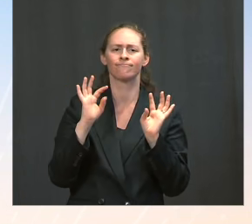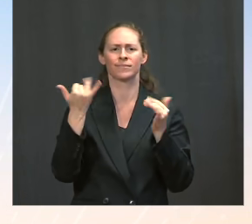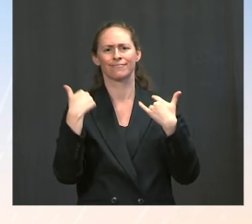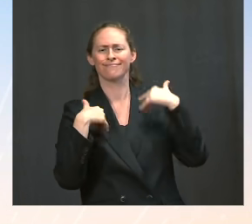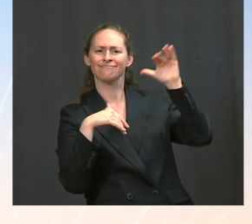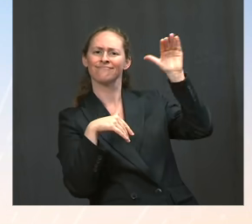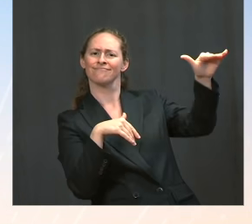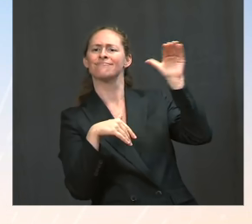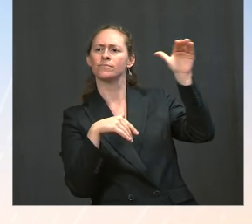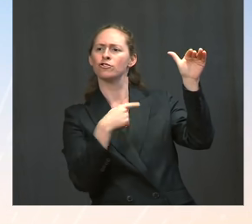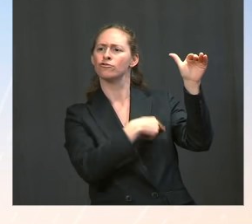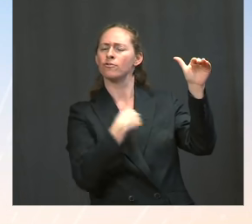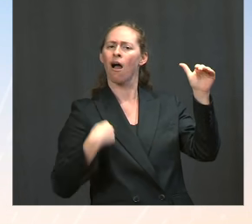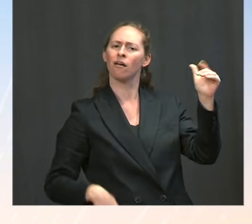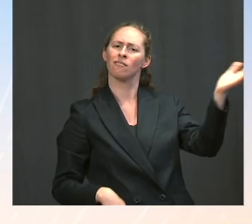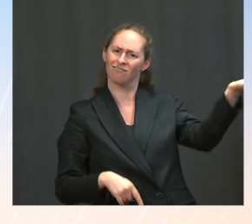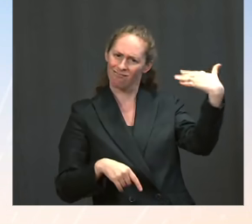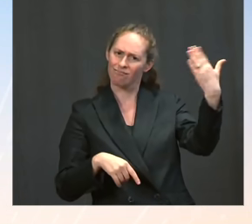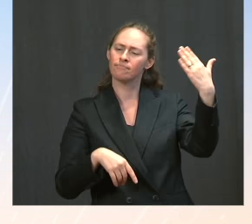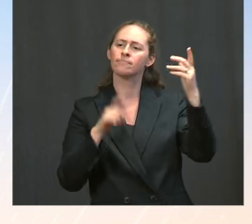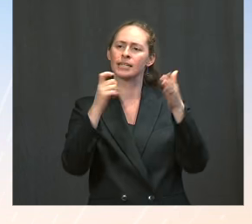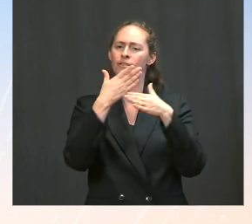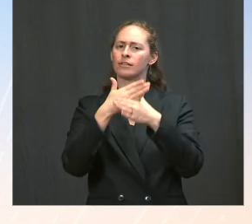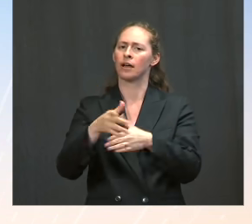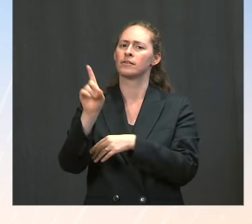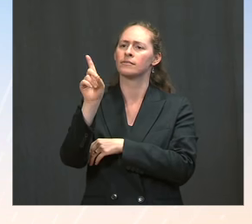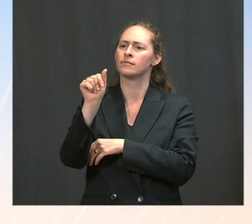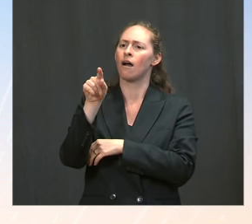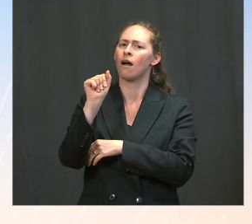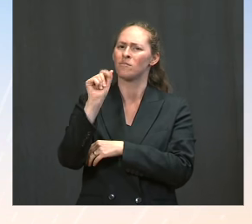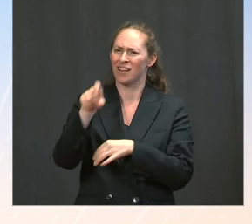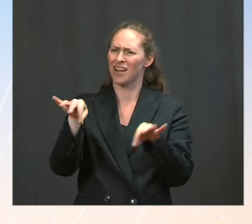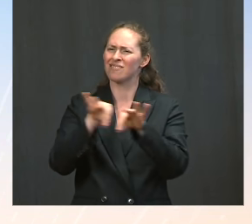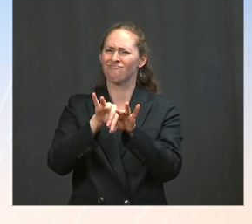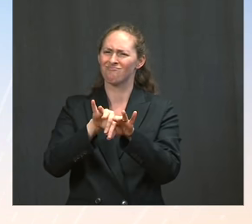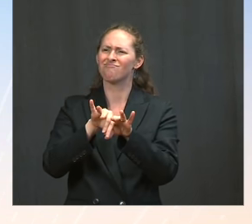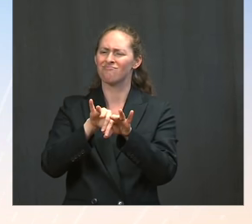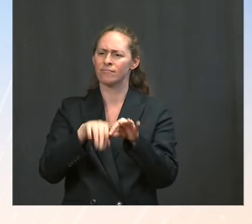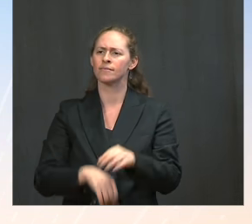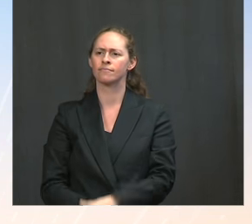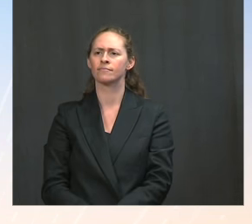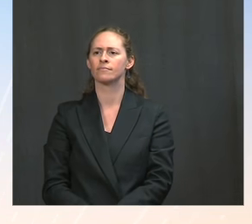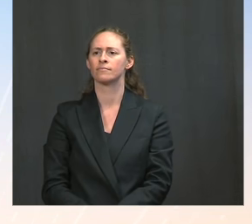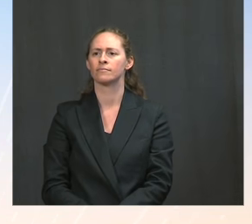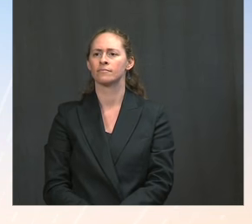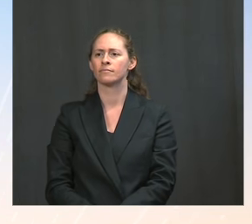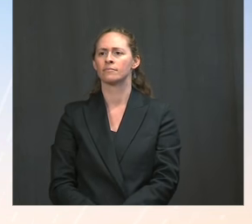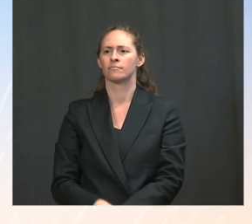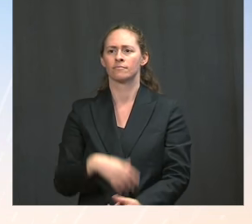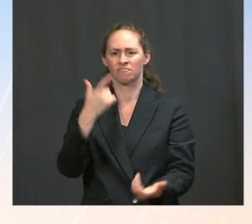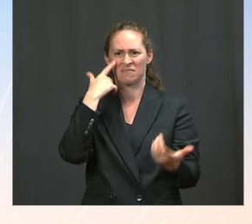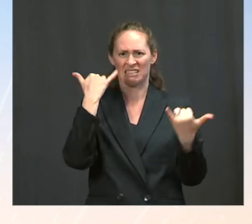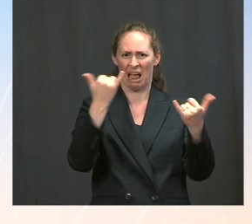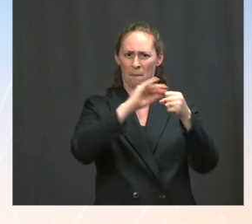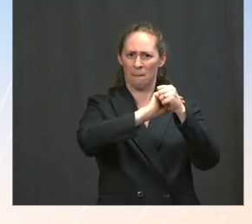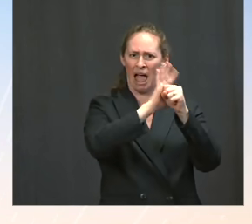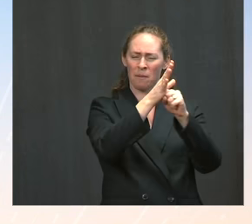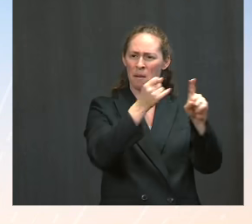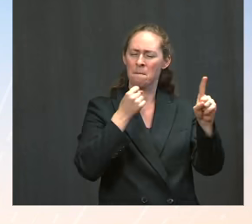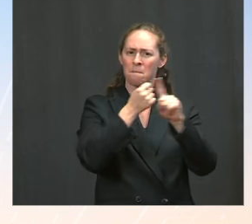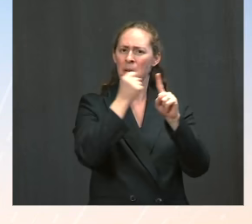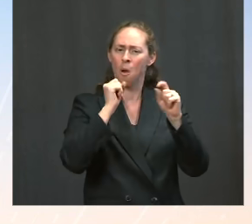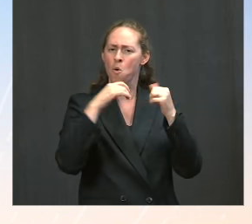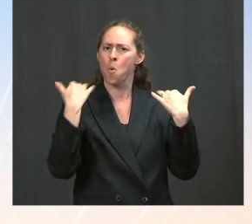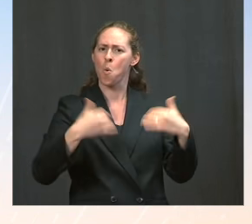And this is critical so we can understand to prevent the next pandemic. This is about saving lives in the future, and it's not a time to